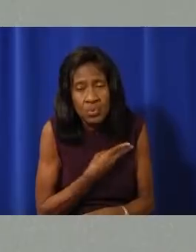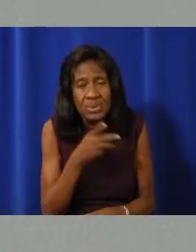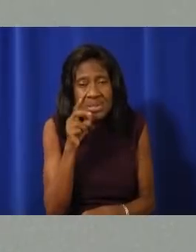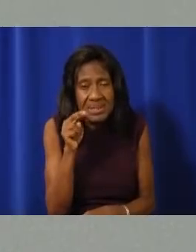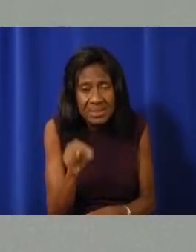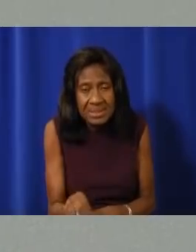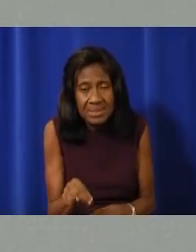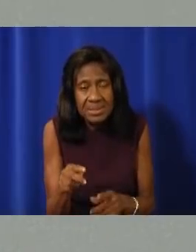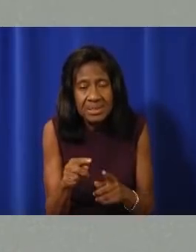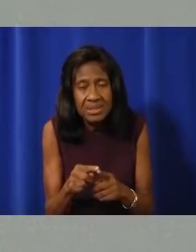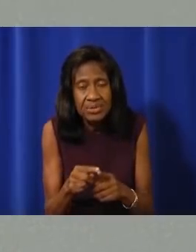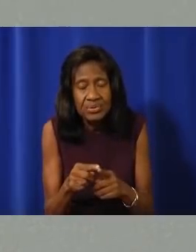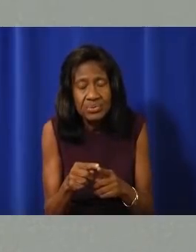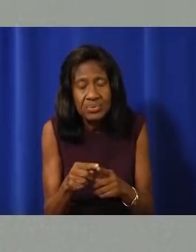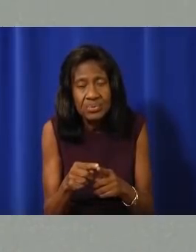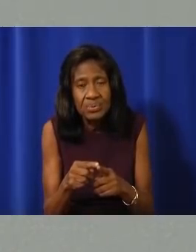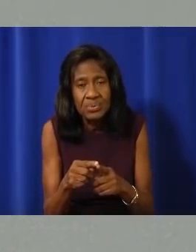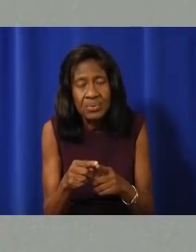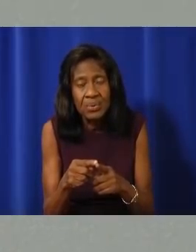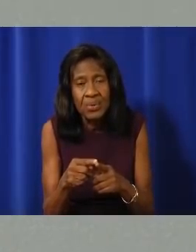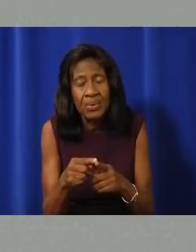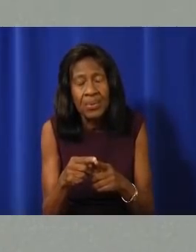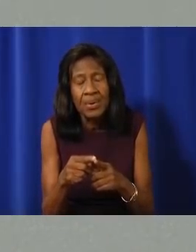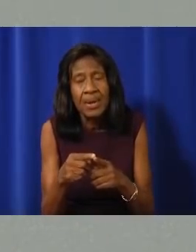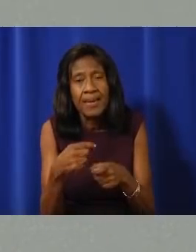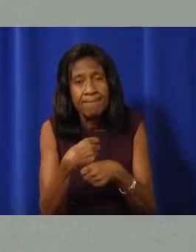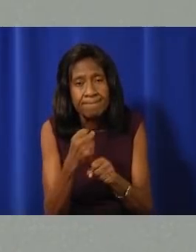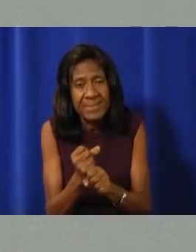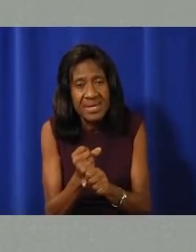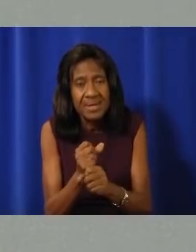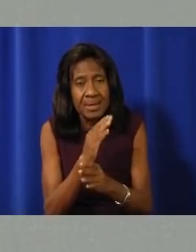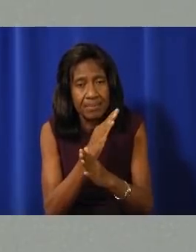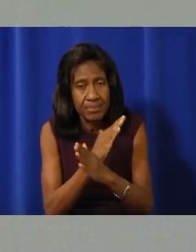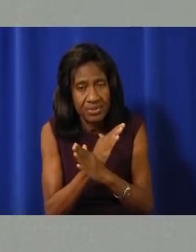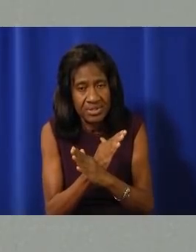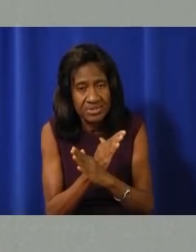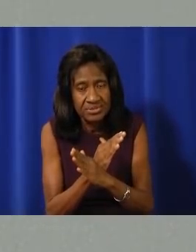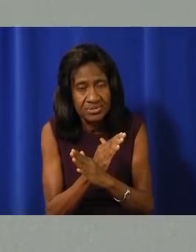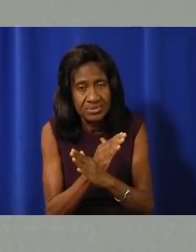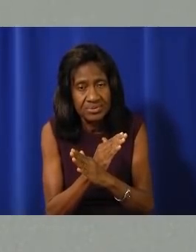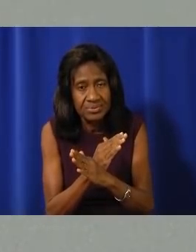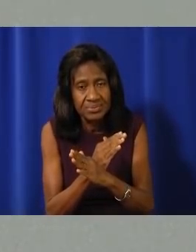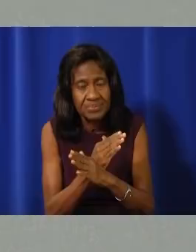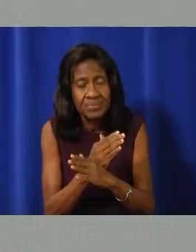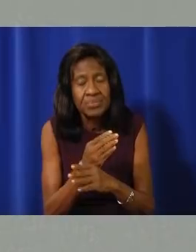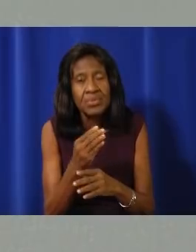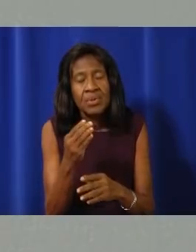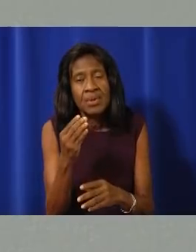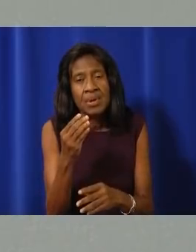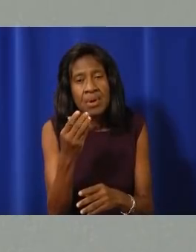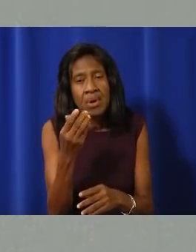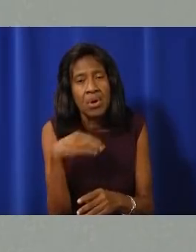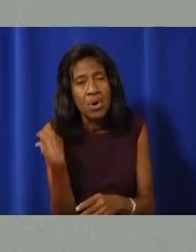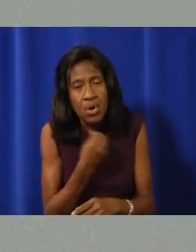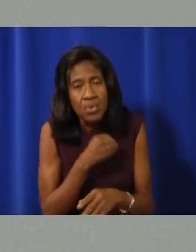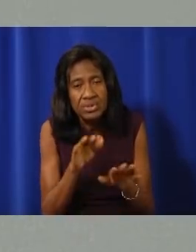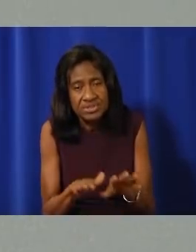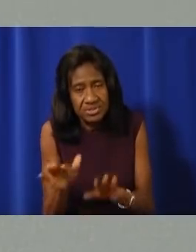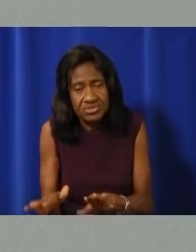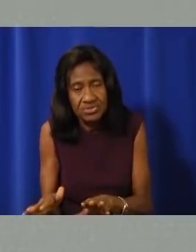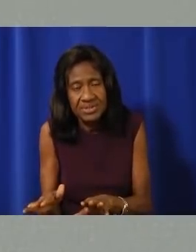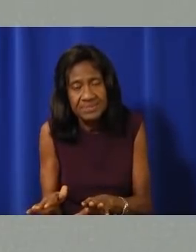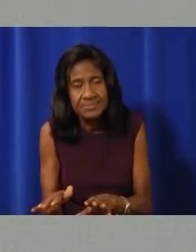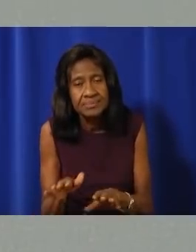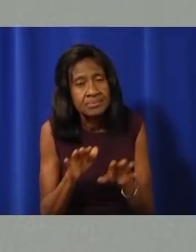put a vaccinated wall of safety around our children, Our children cannot get vaccinated at